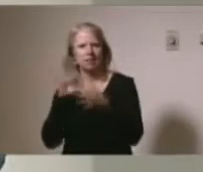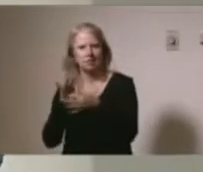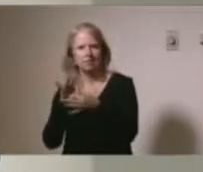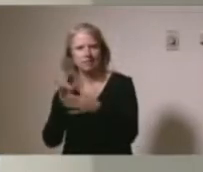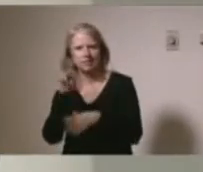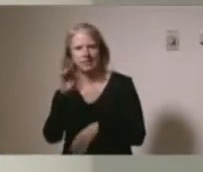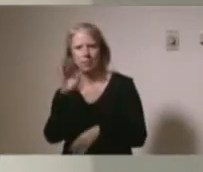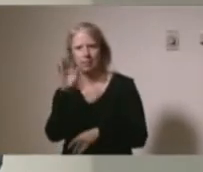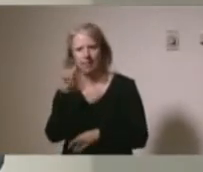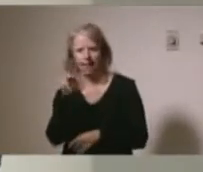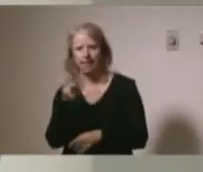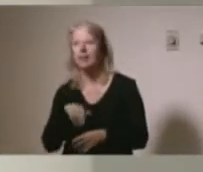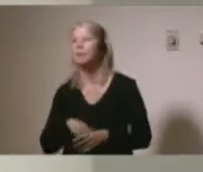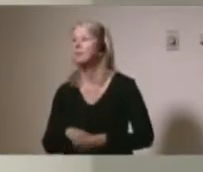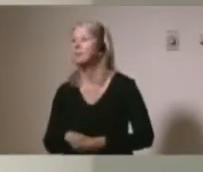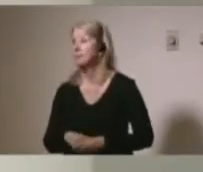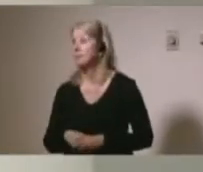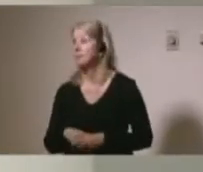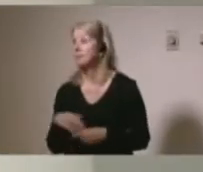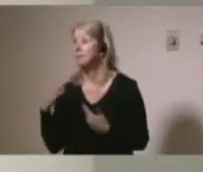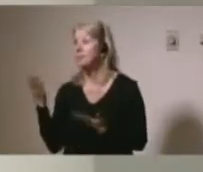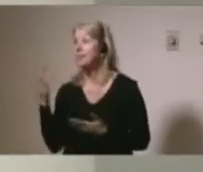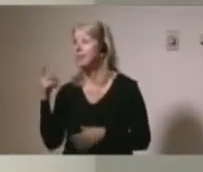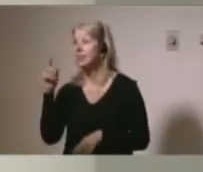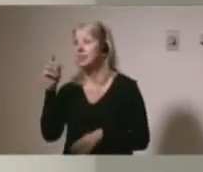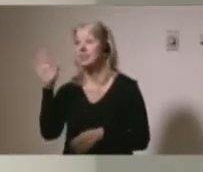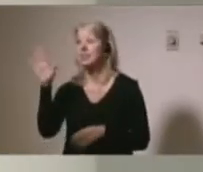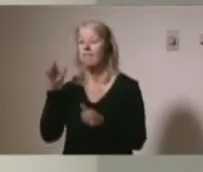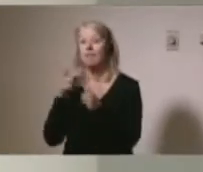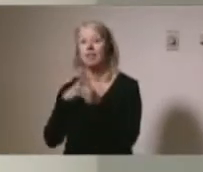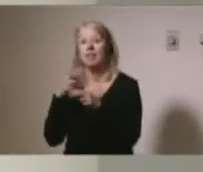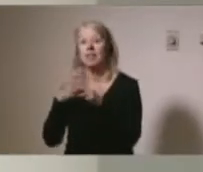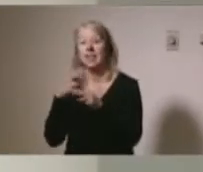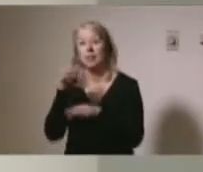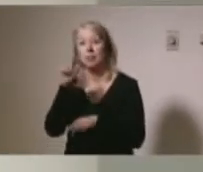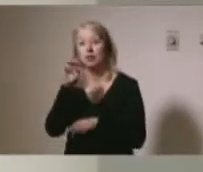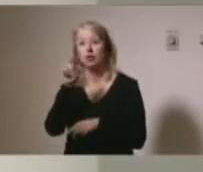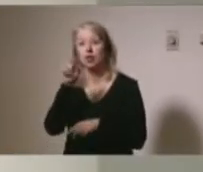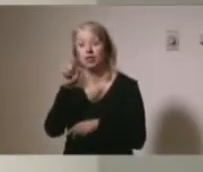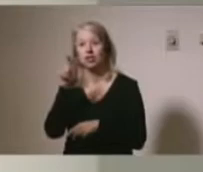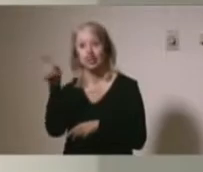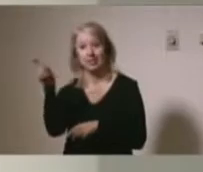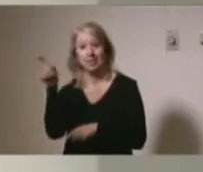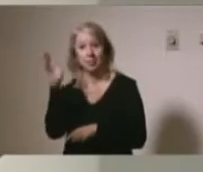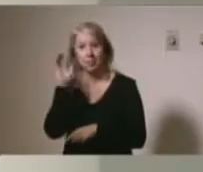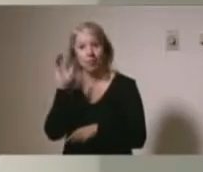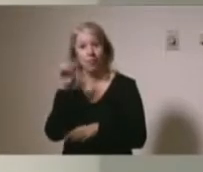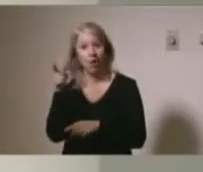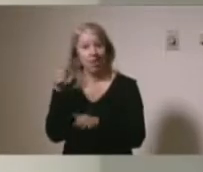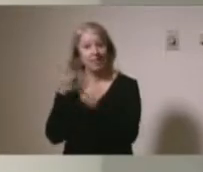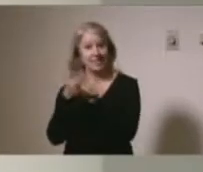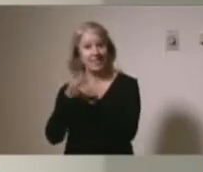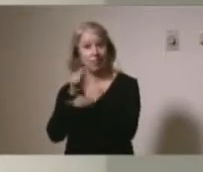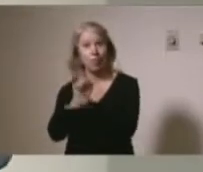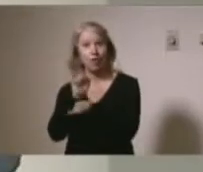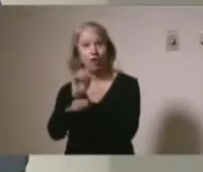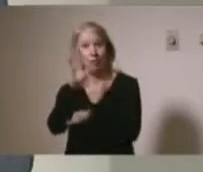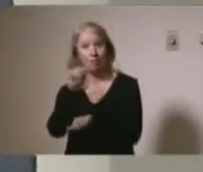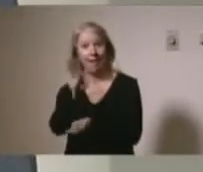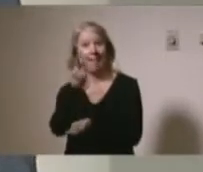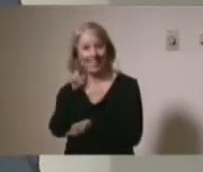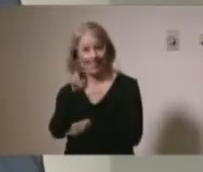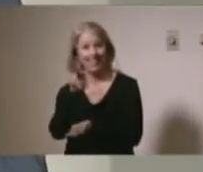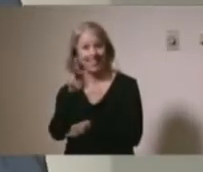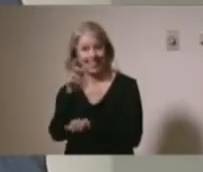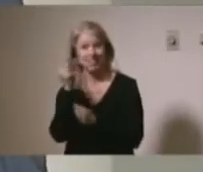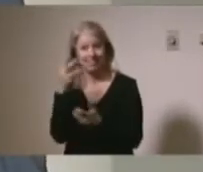before being, so his first name is George. He was a banker, George, before. So George was a